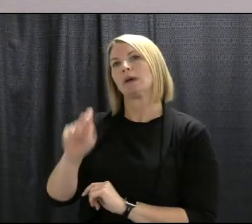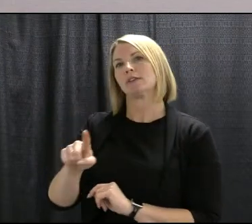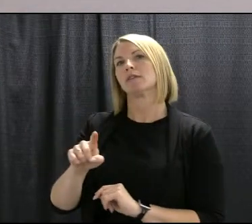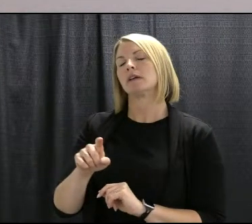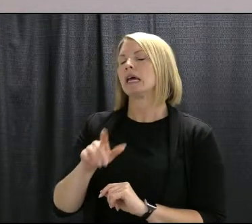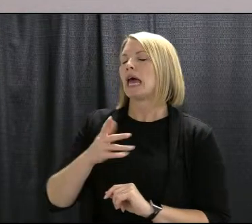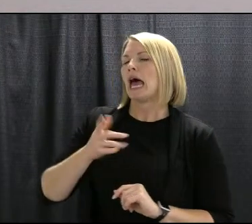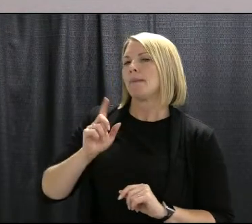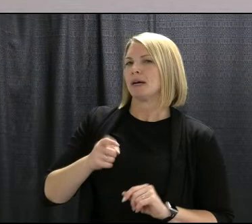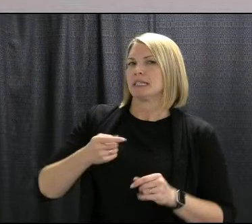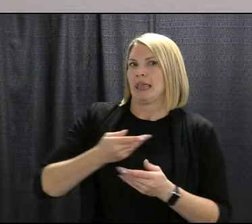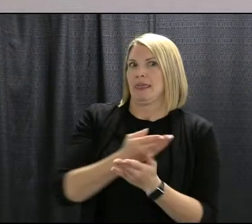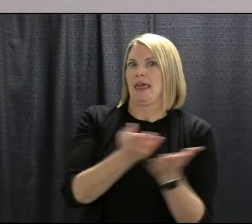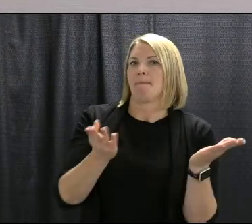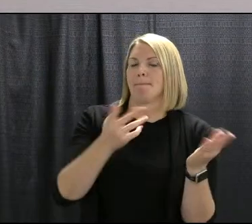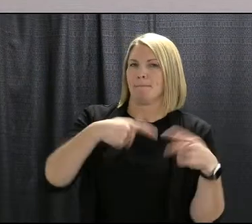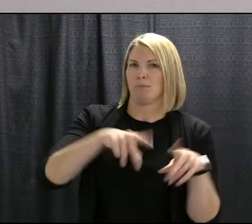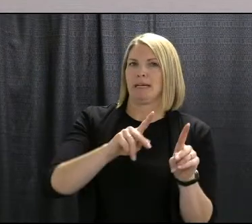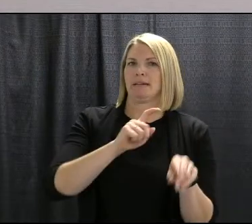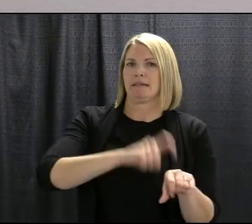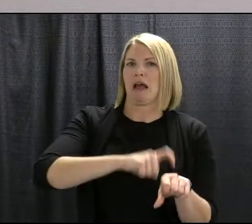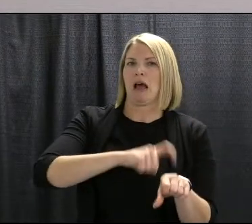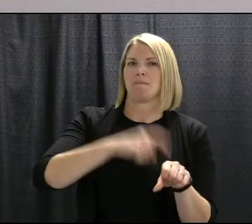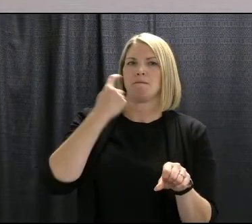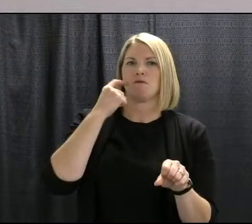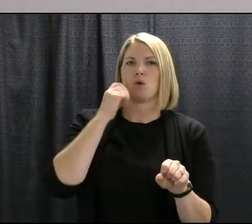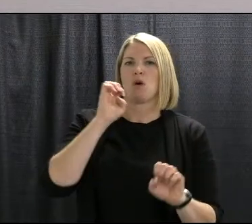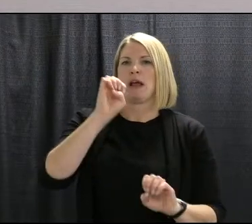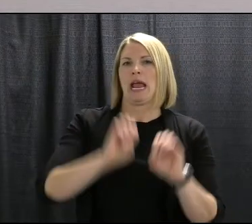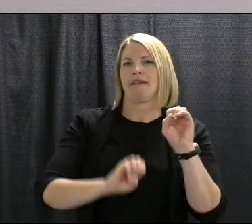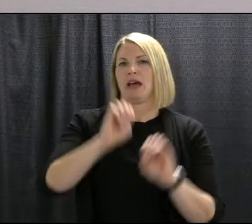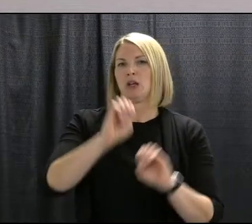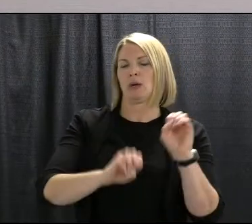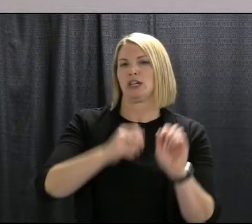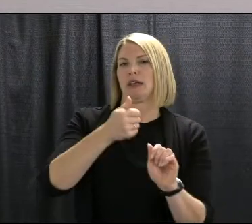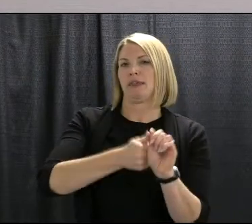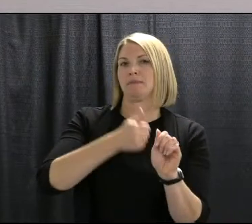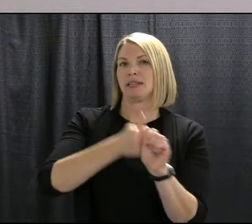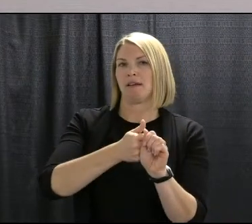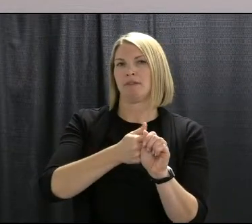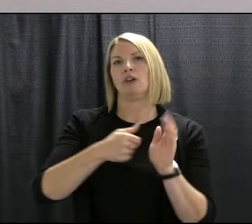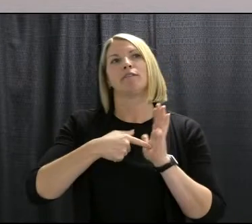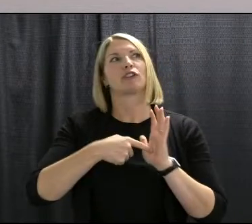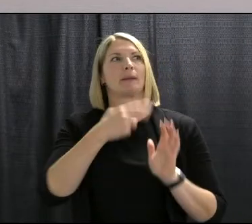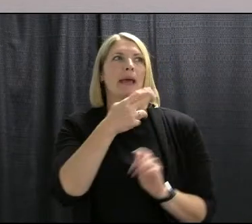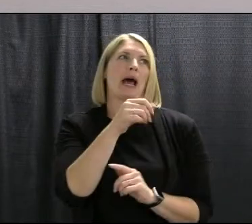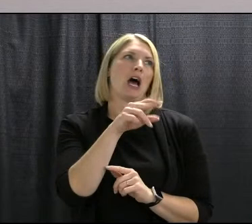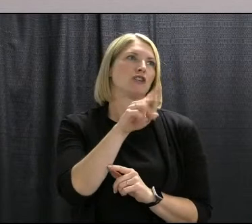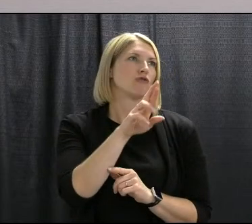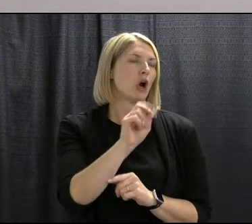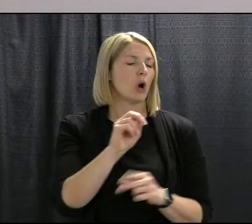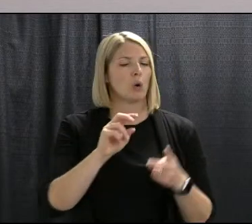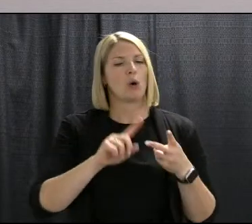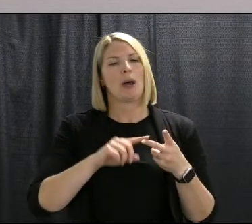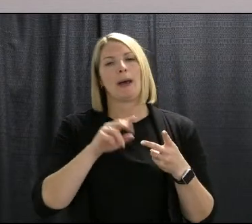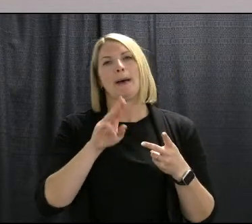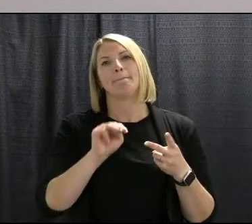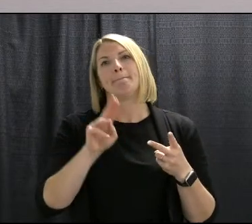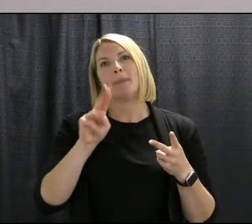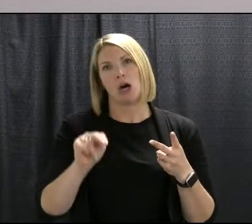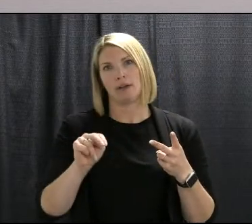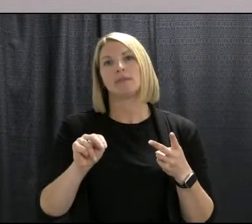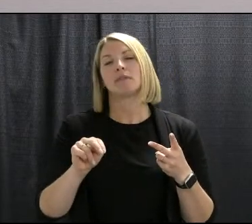evaluation system. So we need to give entities like Hydro, like Memorial